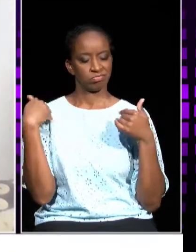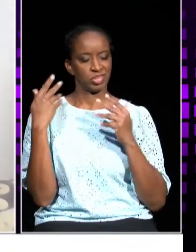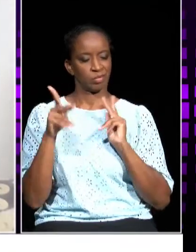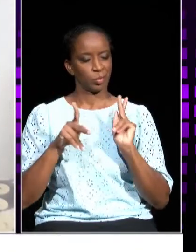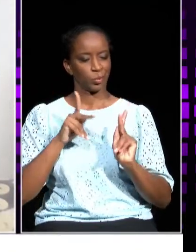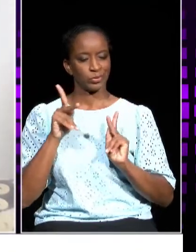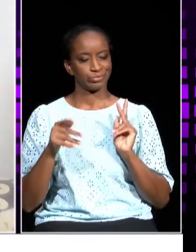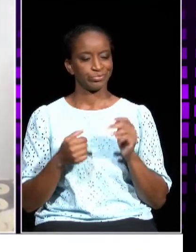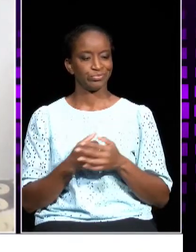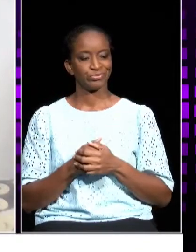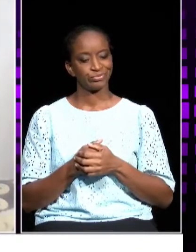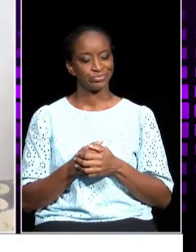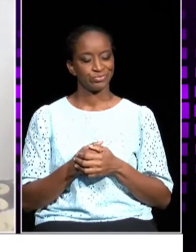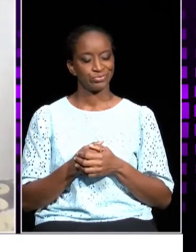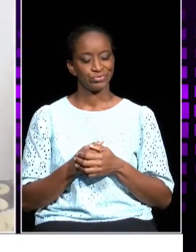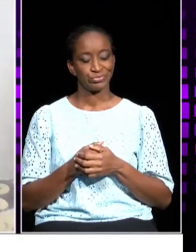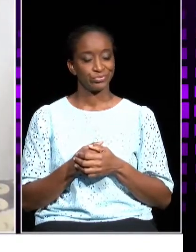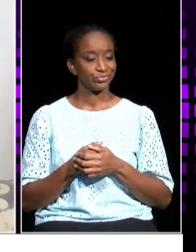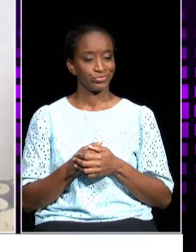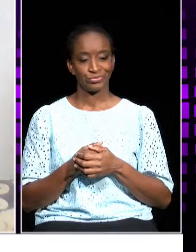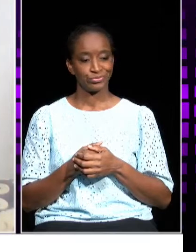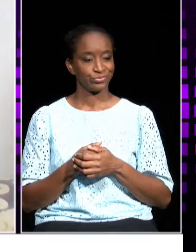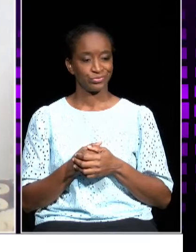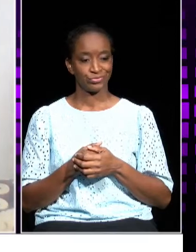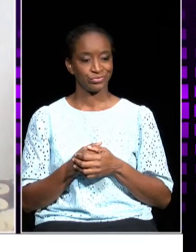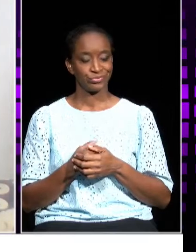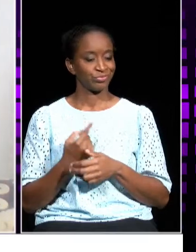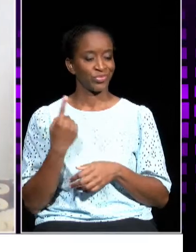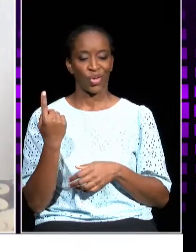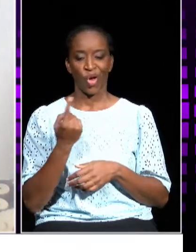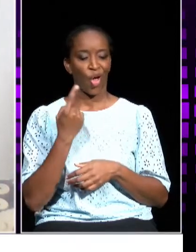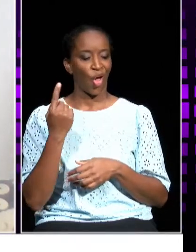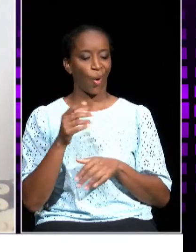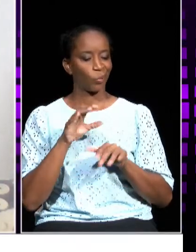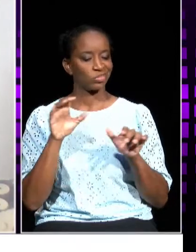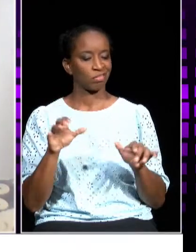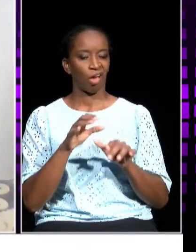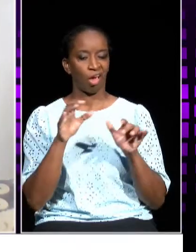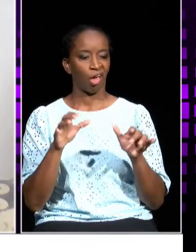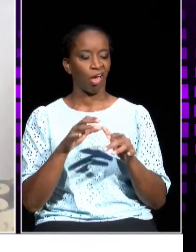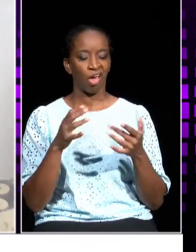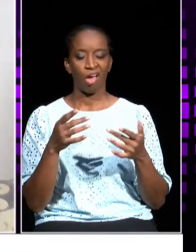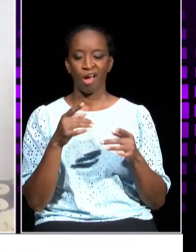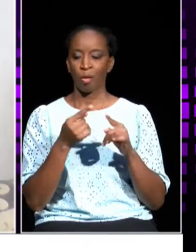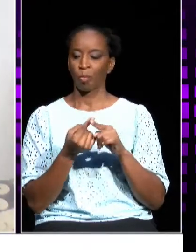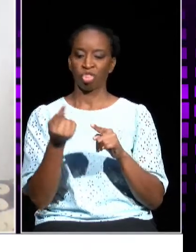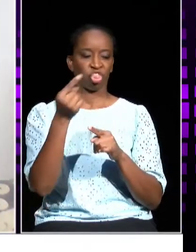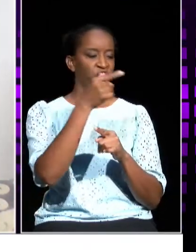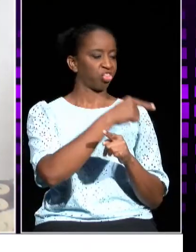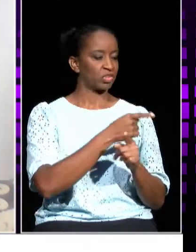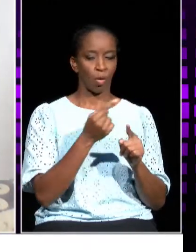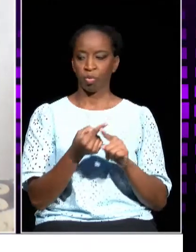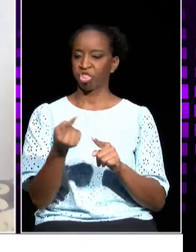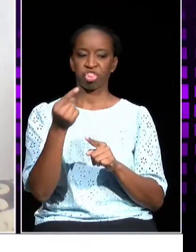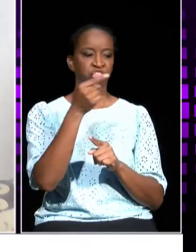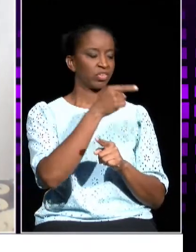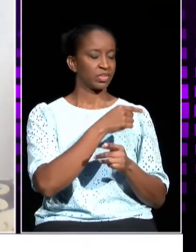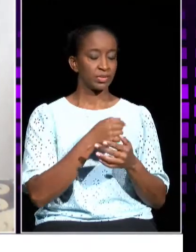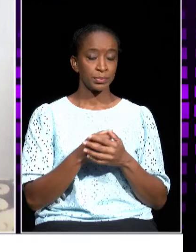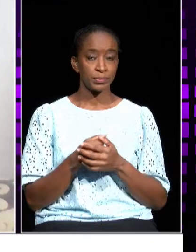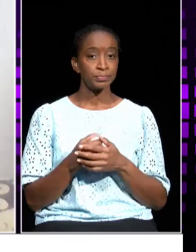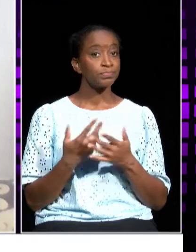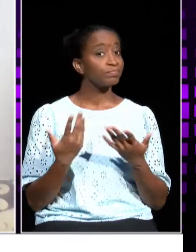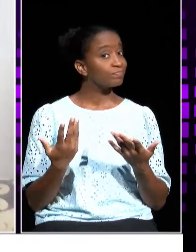people always find themselves in idle. However, I believe that there are a lot of leaders, especially our young